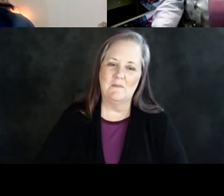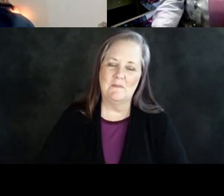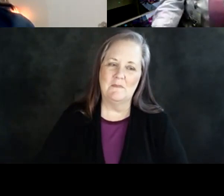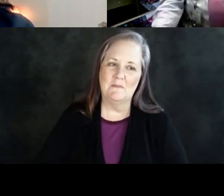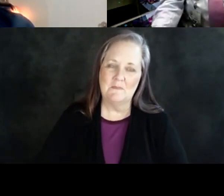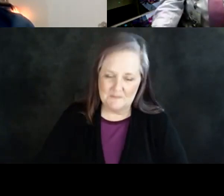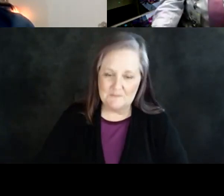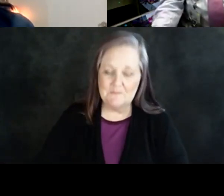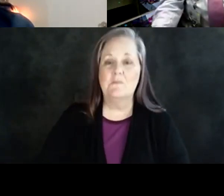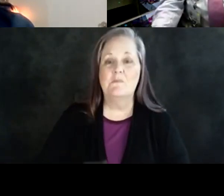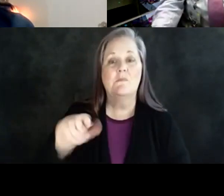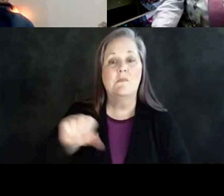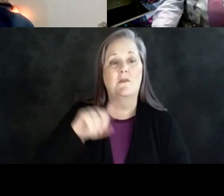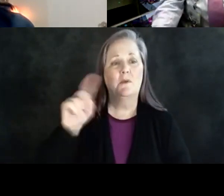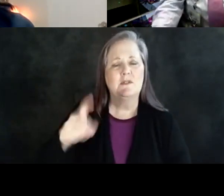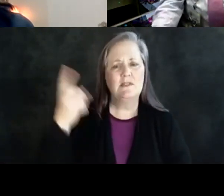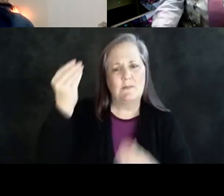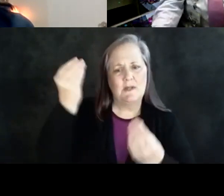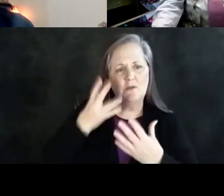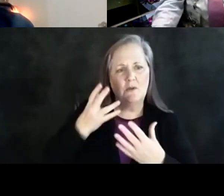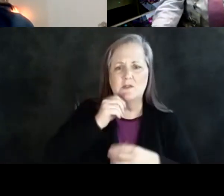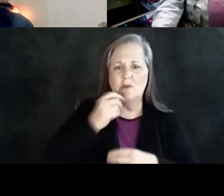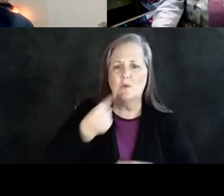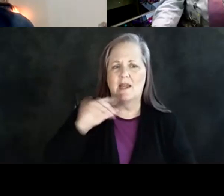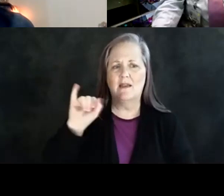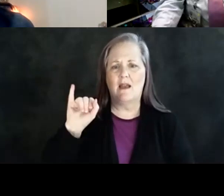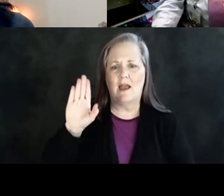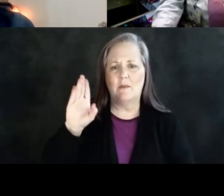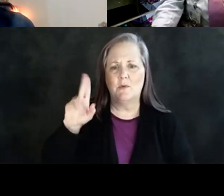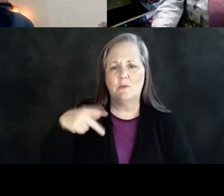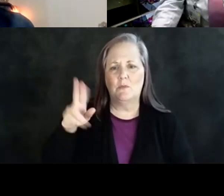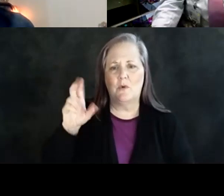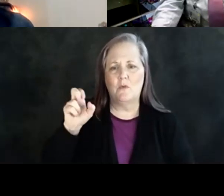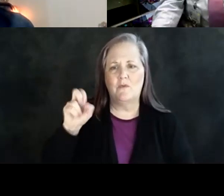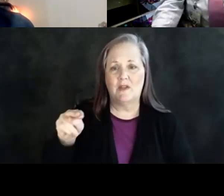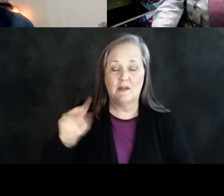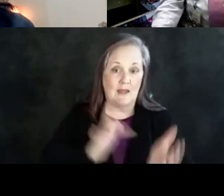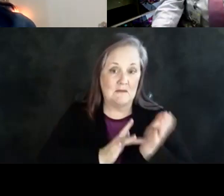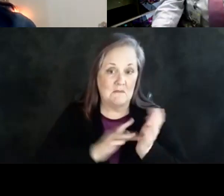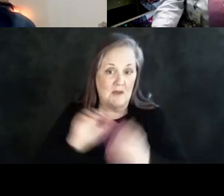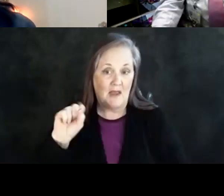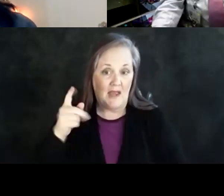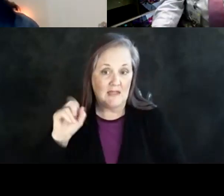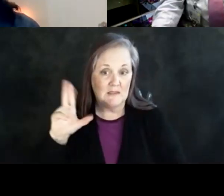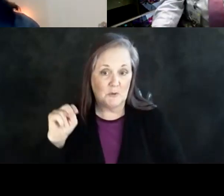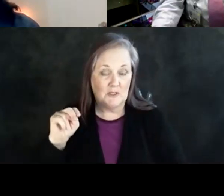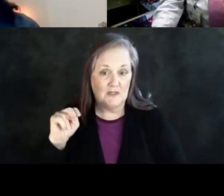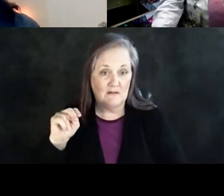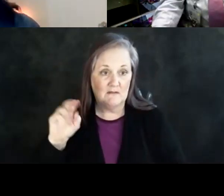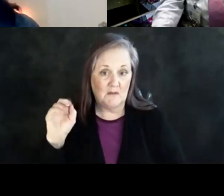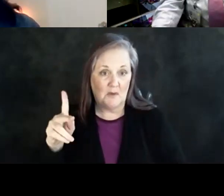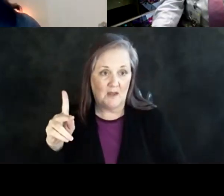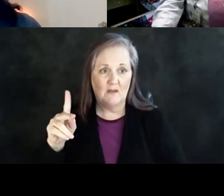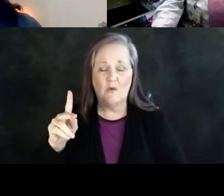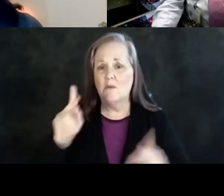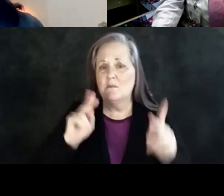One community member says, I've been told not to take ibuprofen. Is aspirin okay? And can people with chronic kidney disease, not